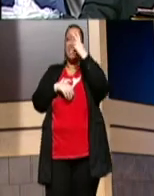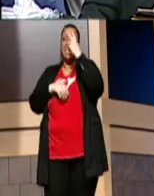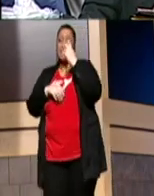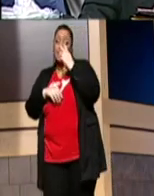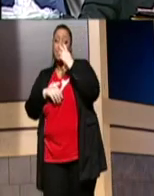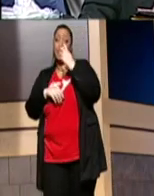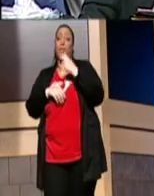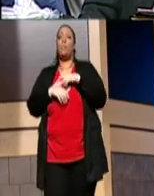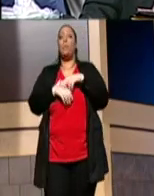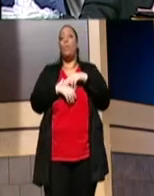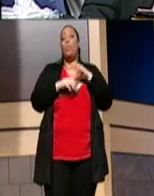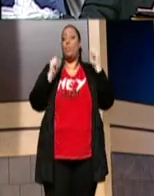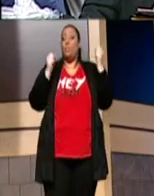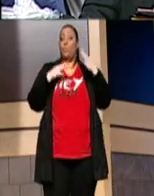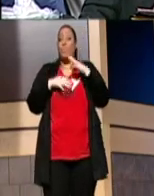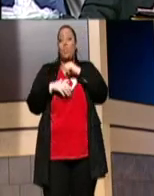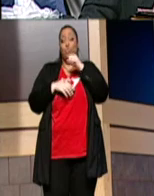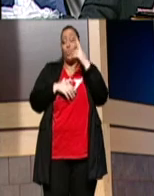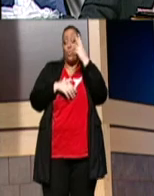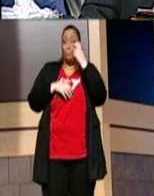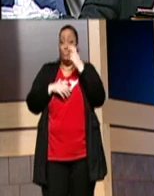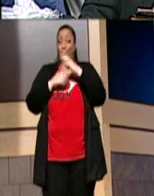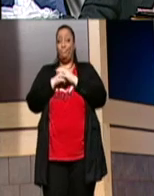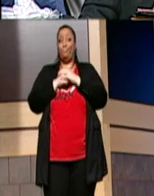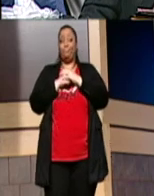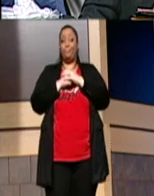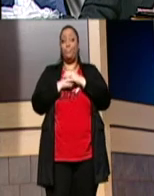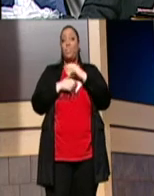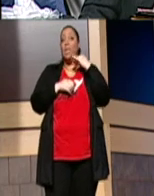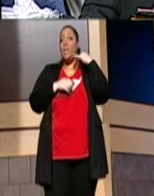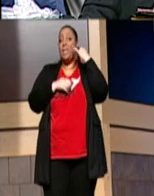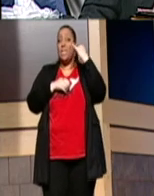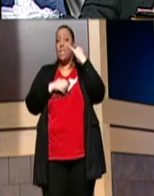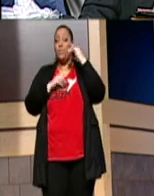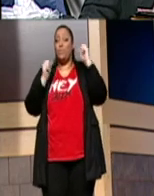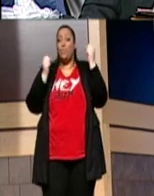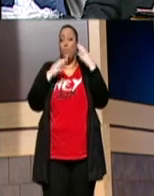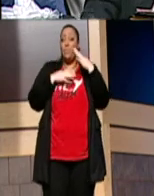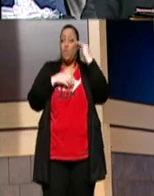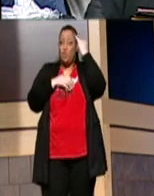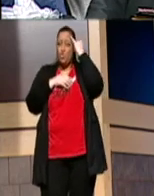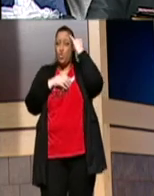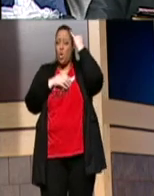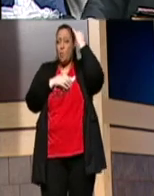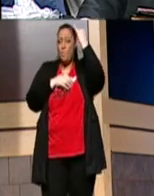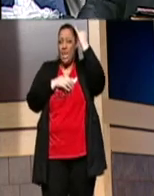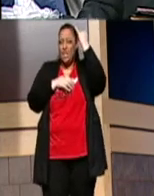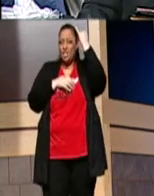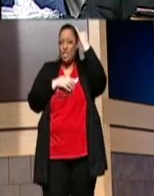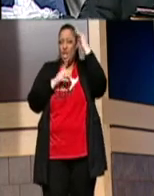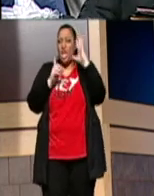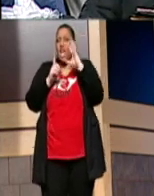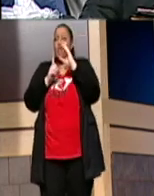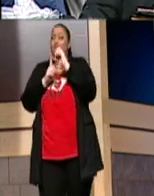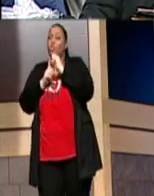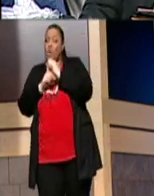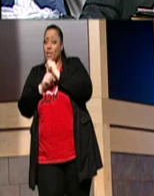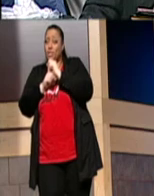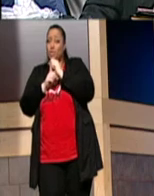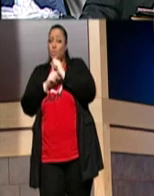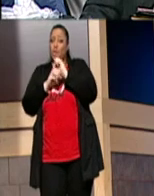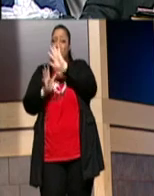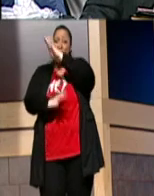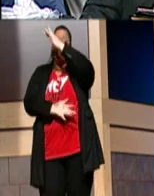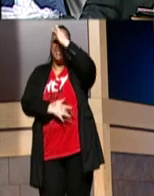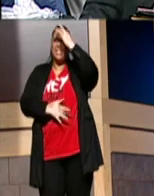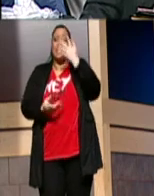fear, you don't believe. If you fear, you imagine and you're attracted to it. It attracts it. Sickness